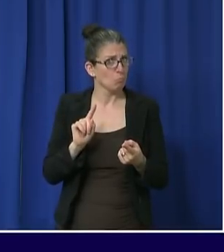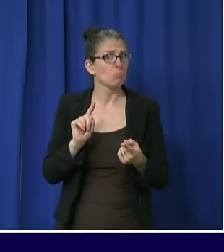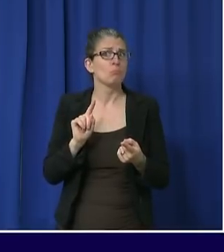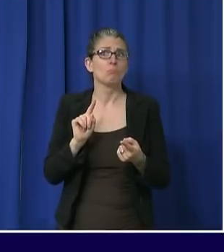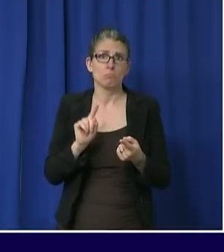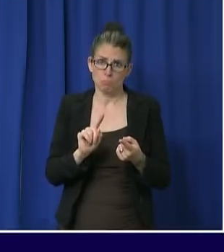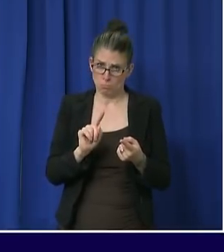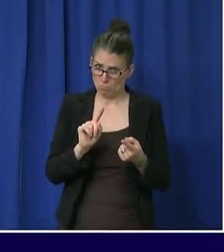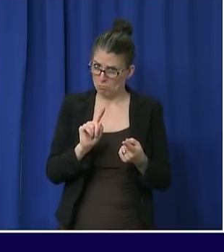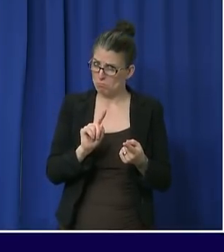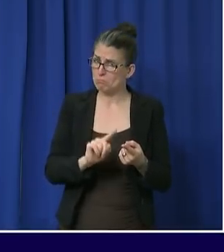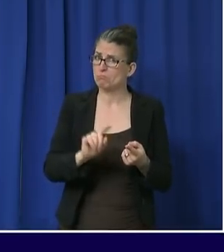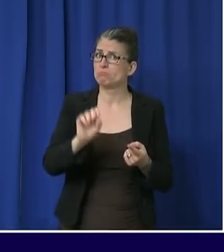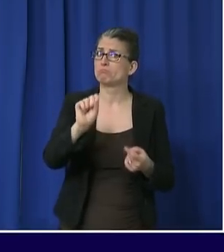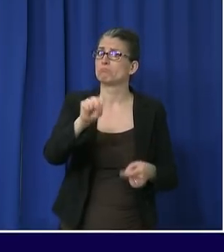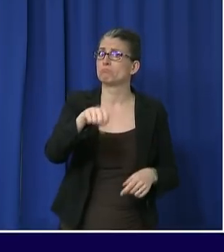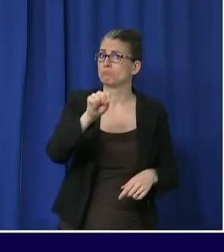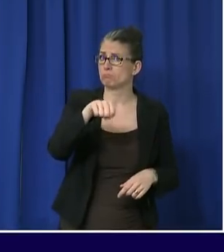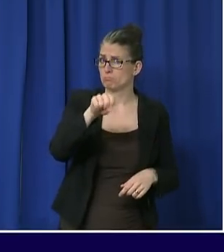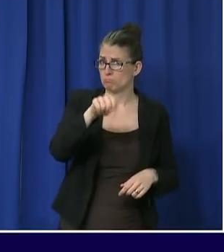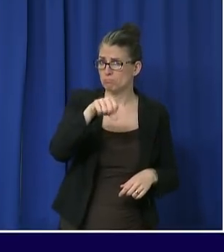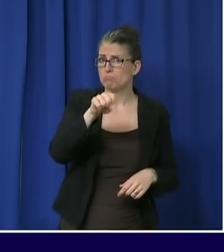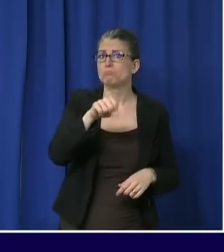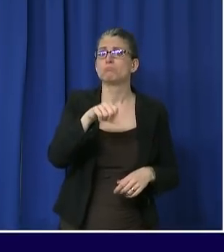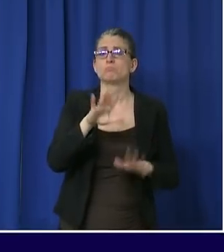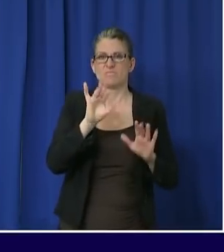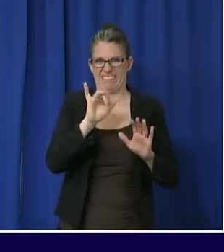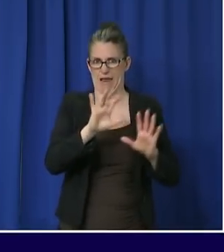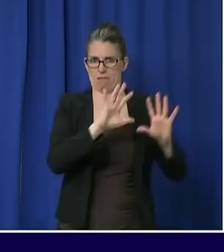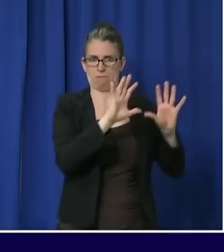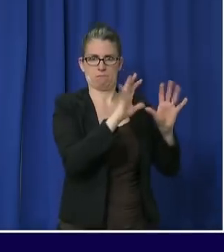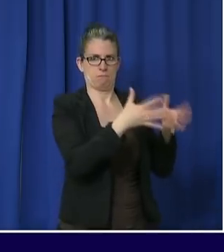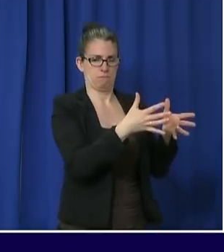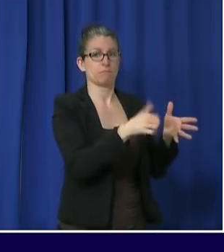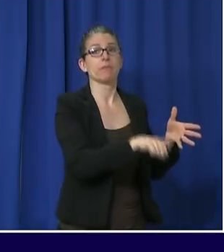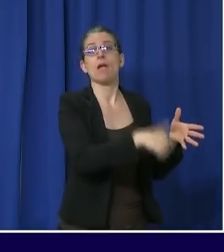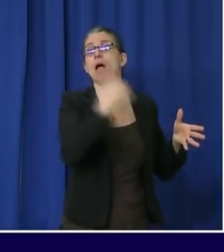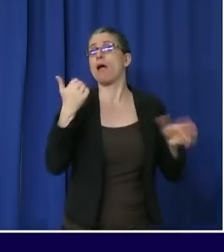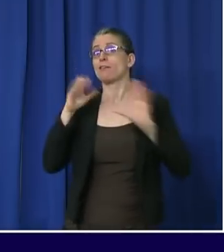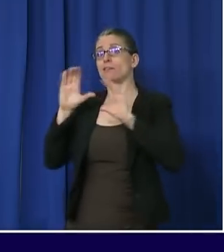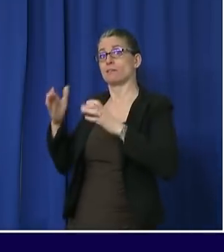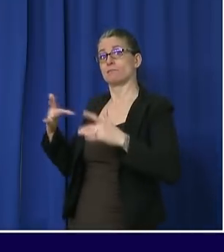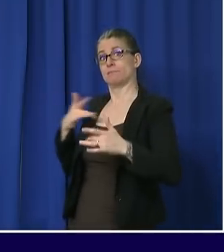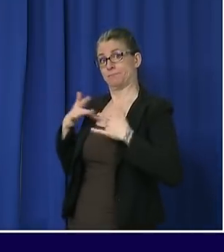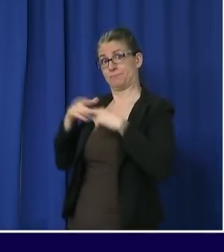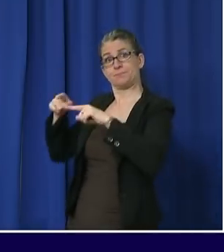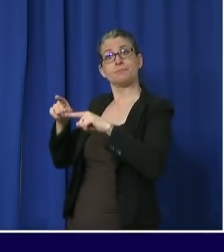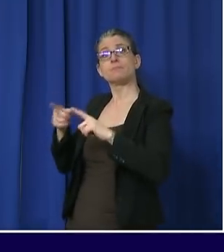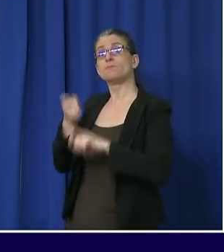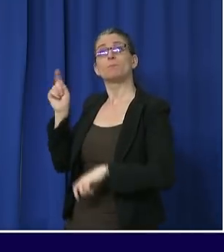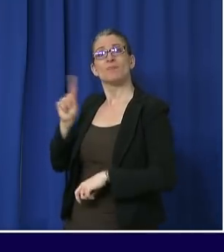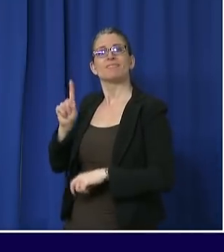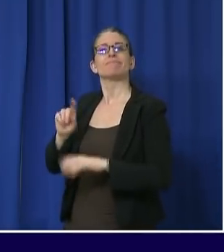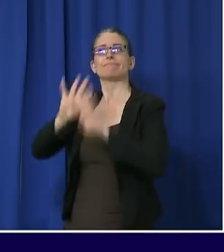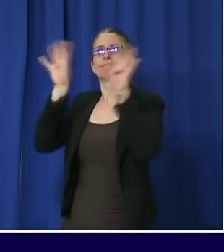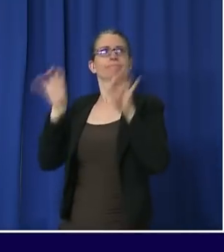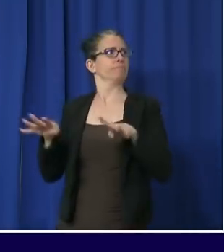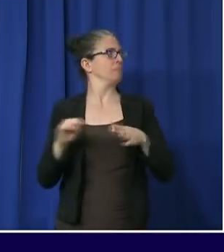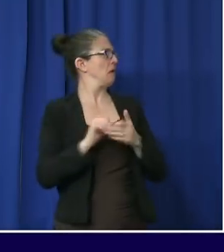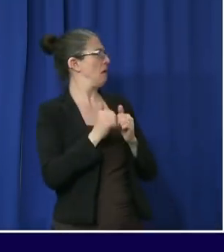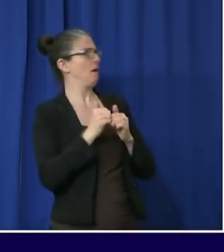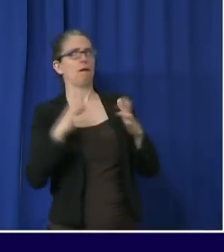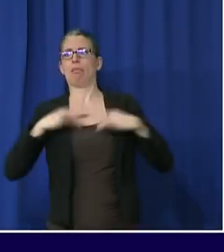on a daily basis are the result of community transmission or, more commonly, household transmission.